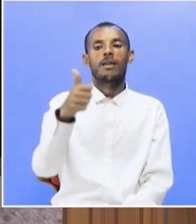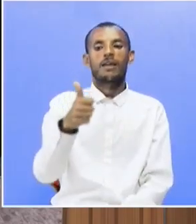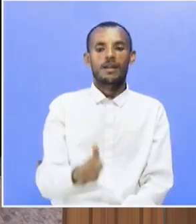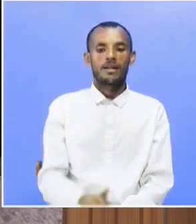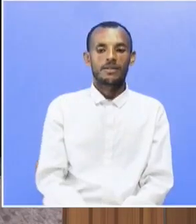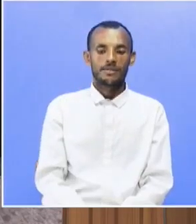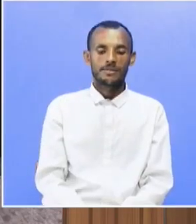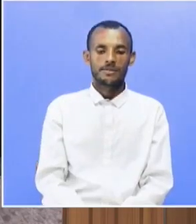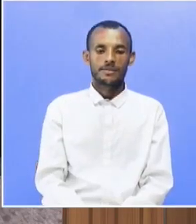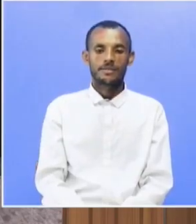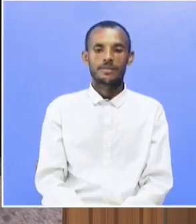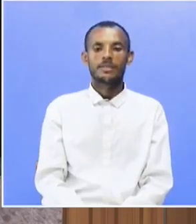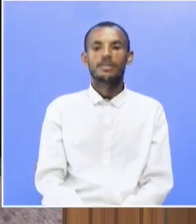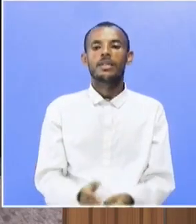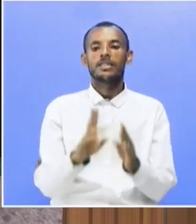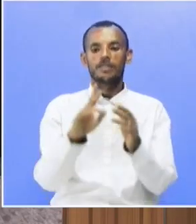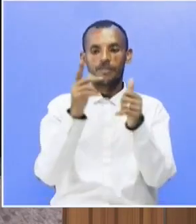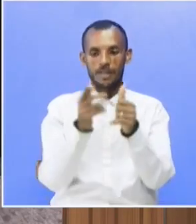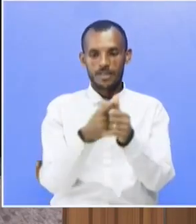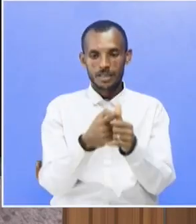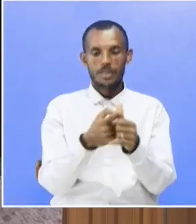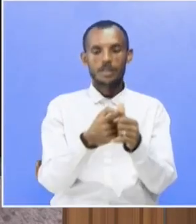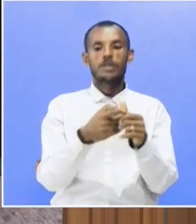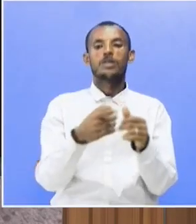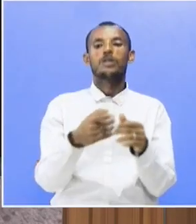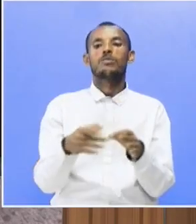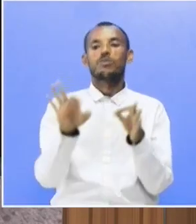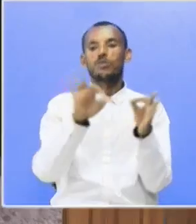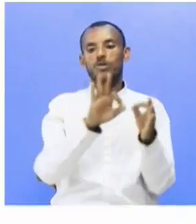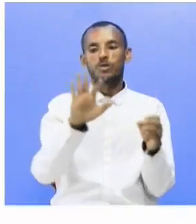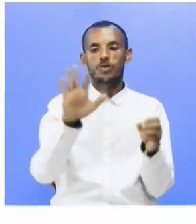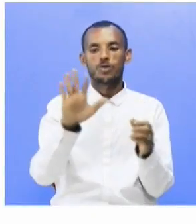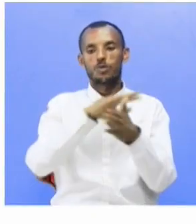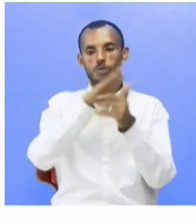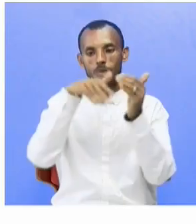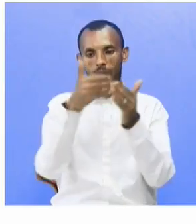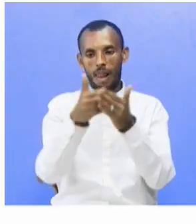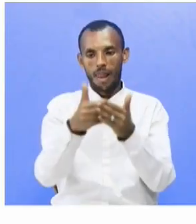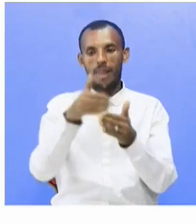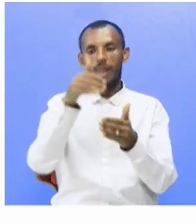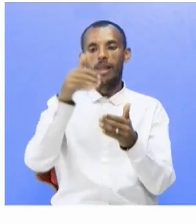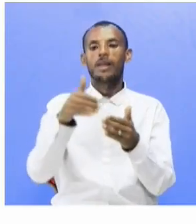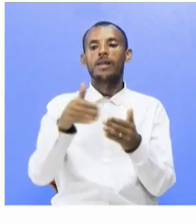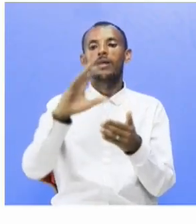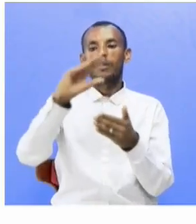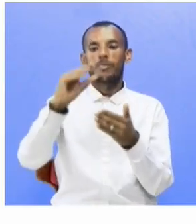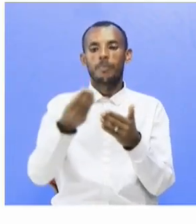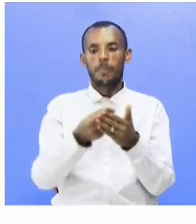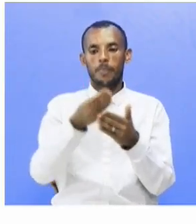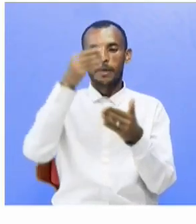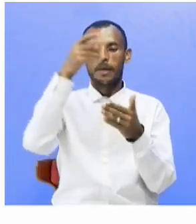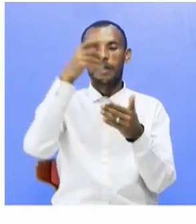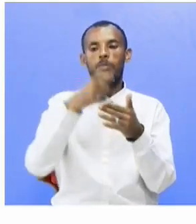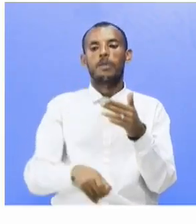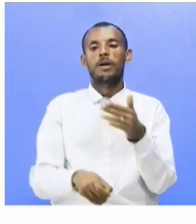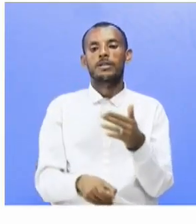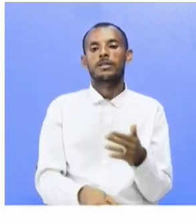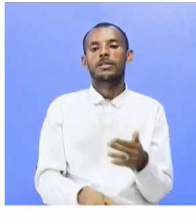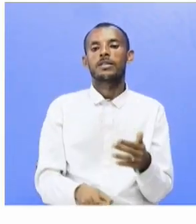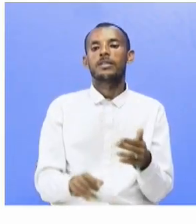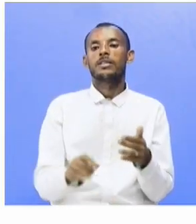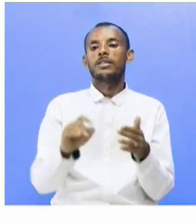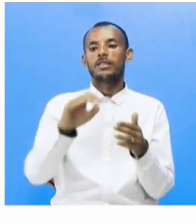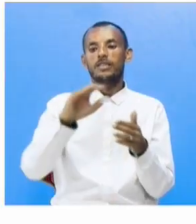So here, let's first put the cost price. Cost price. Cost price. Since the cost